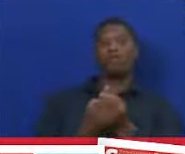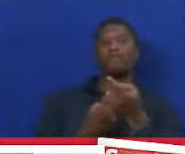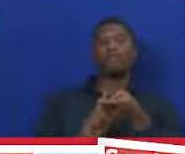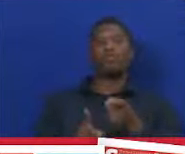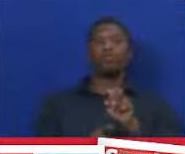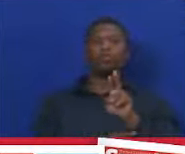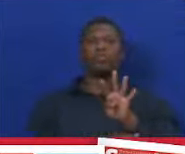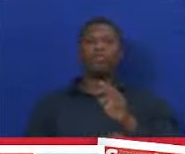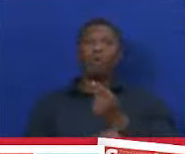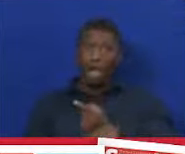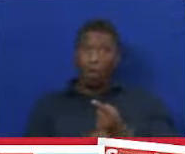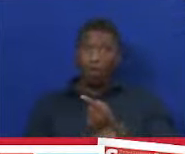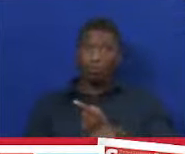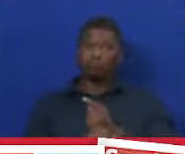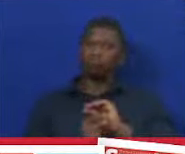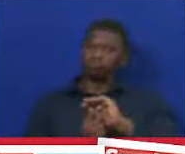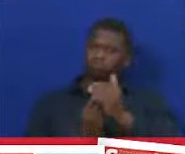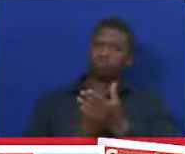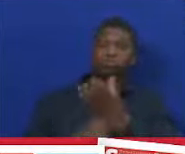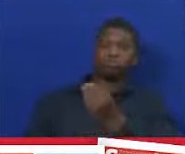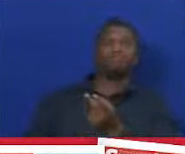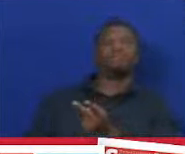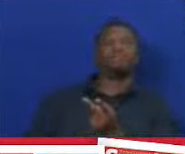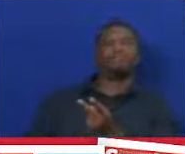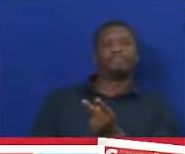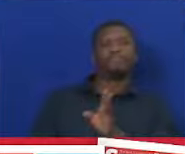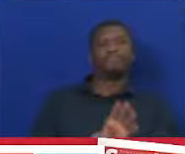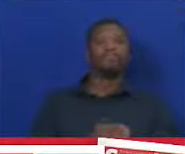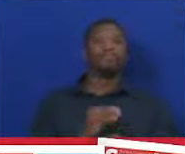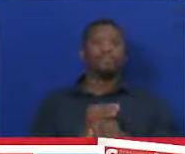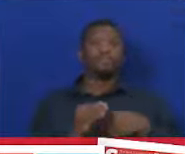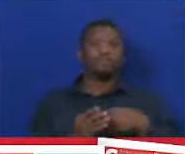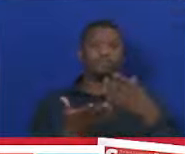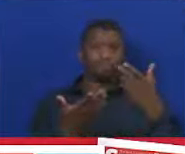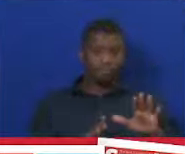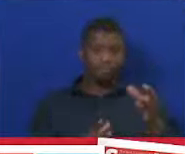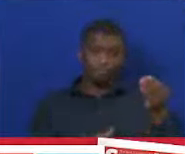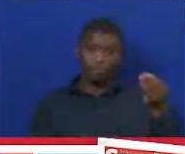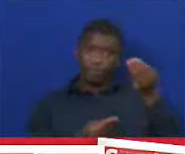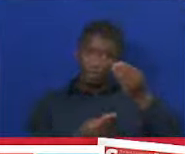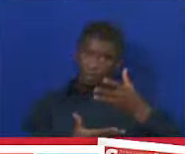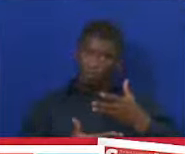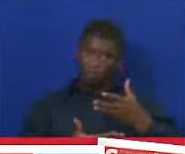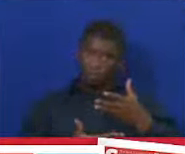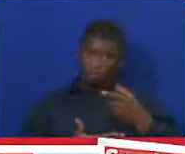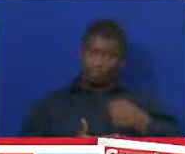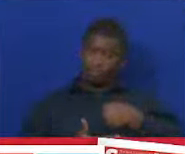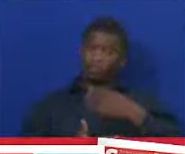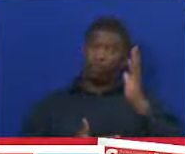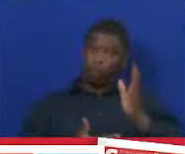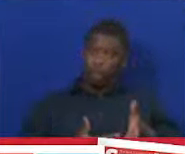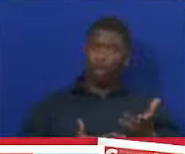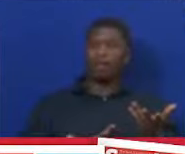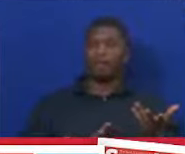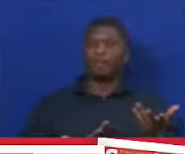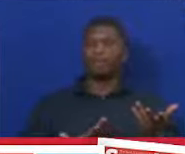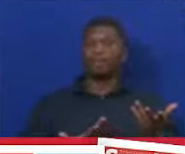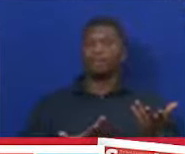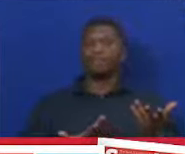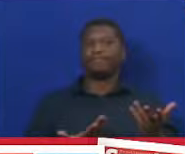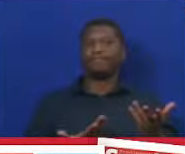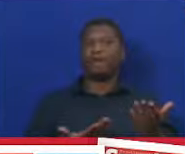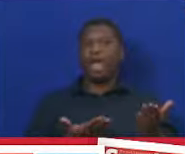And I was informed that I will be expected to reside